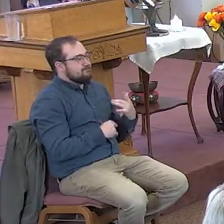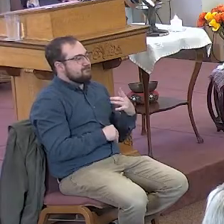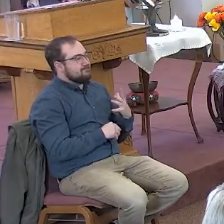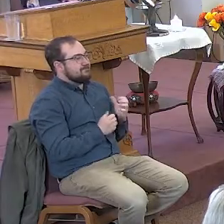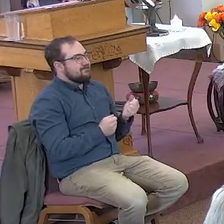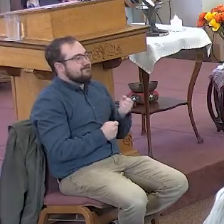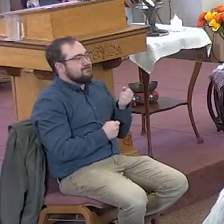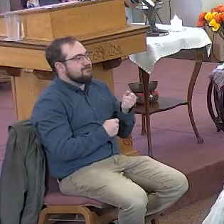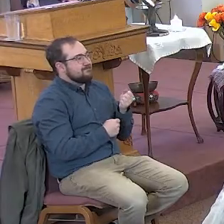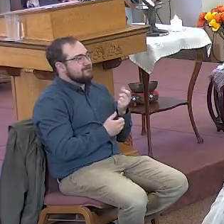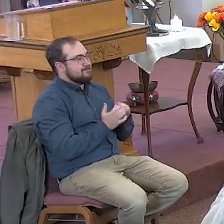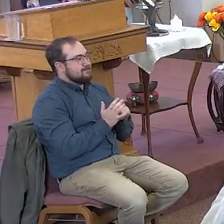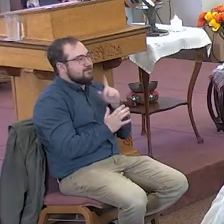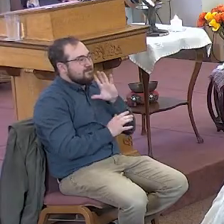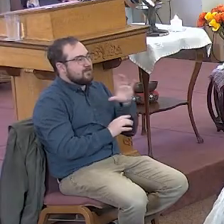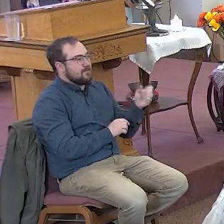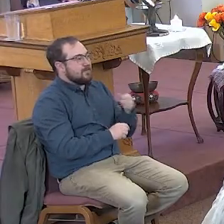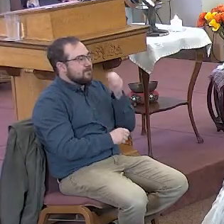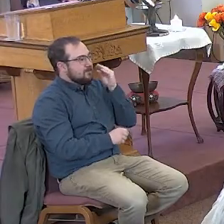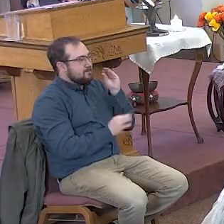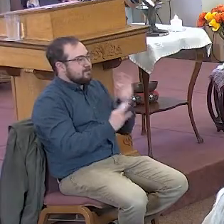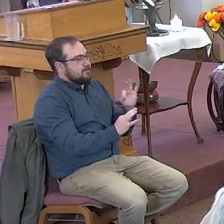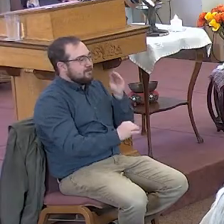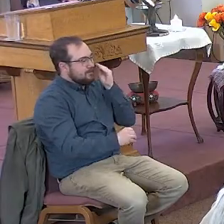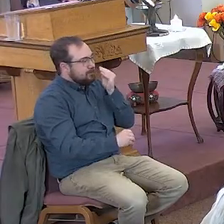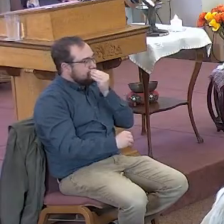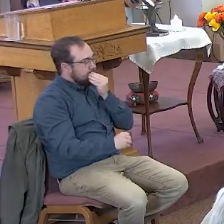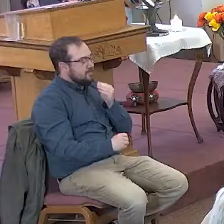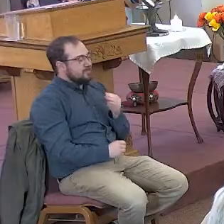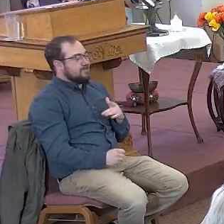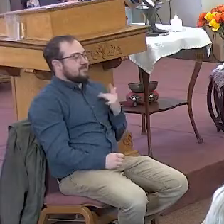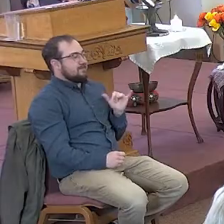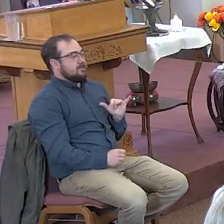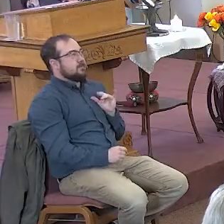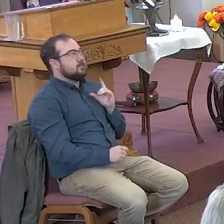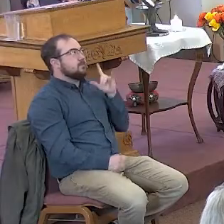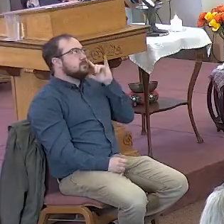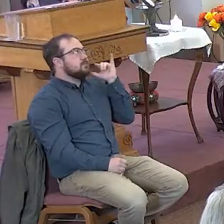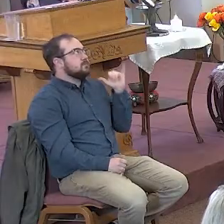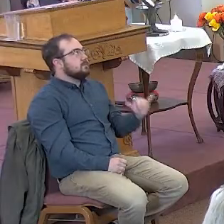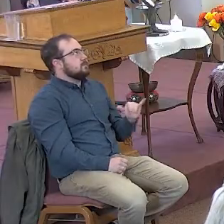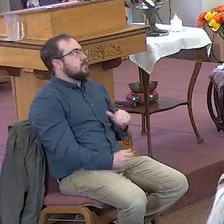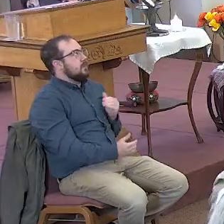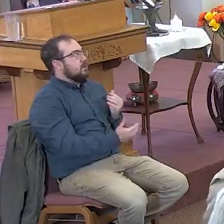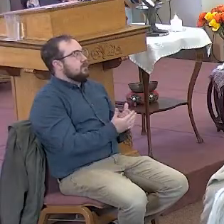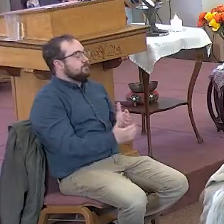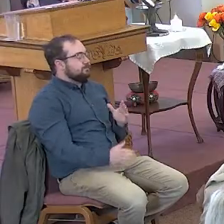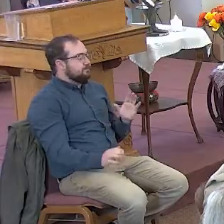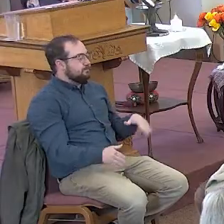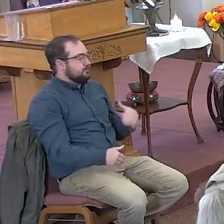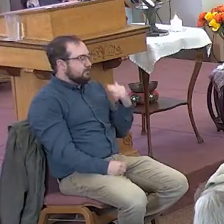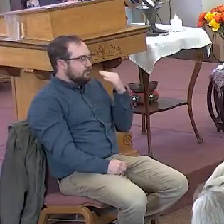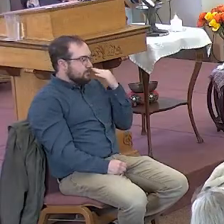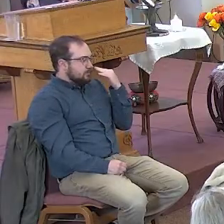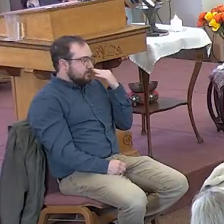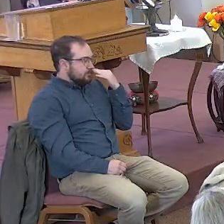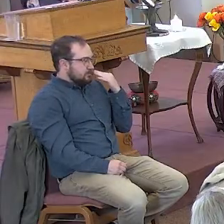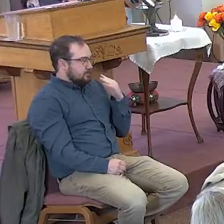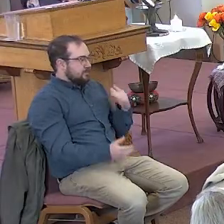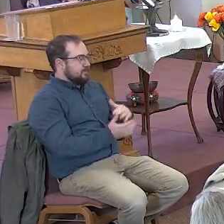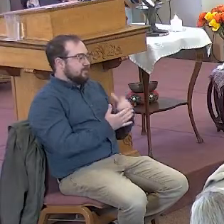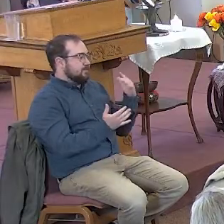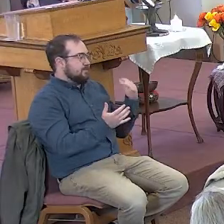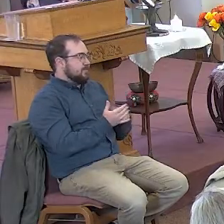moment meant for her flower, and it felt like it took forever to get there. You know, sometimes her